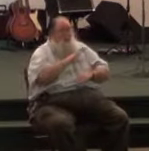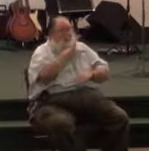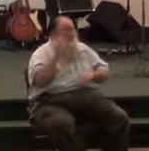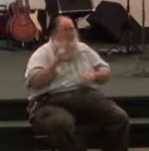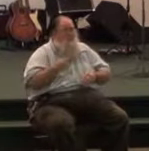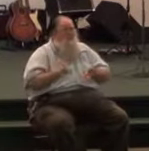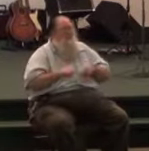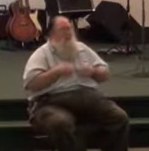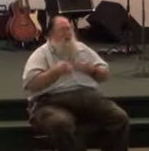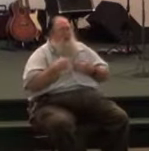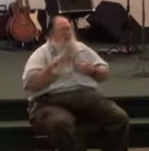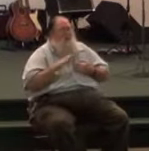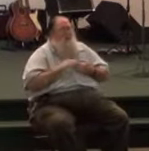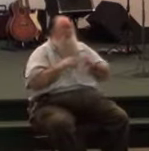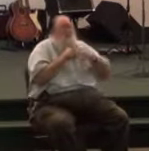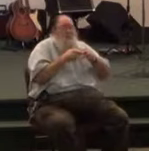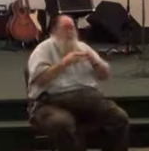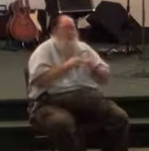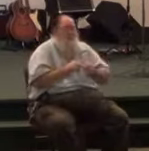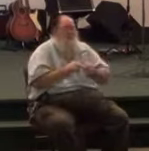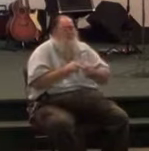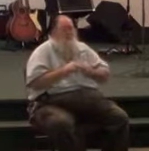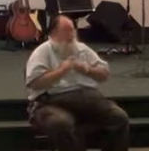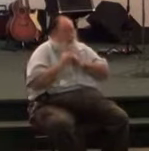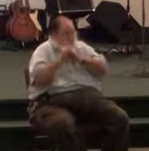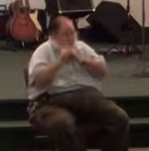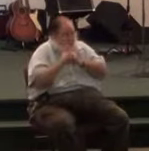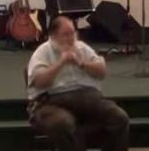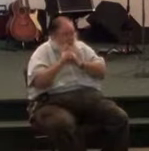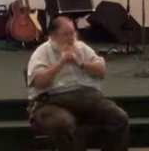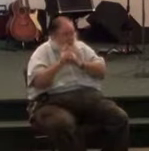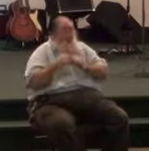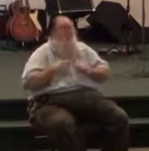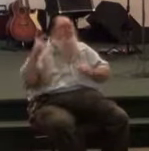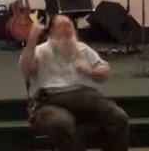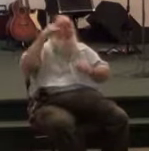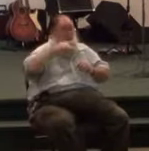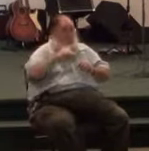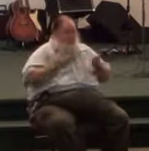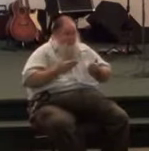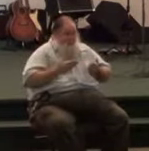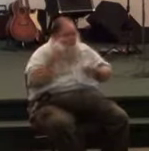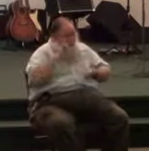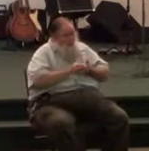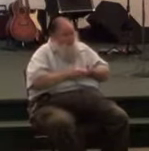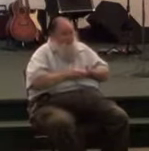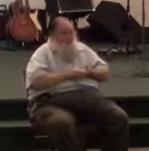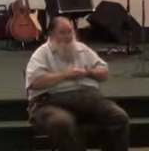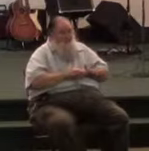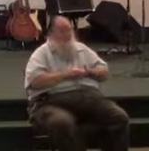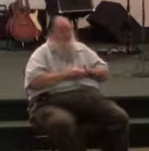your building dedication, I am flying back here for you. He's that he's just on